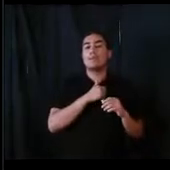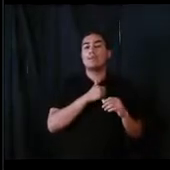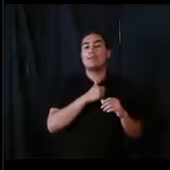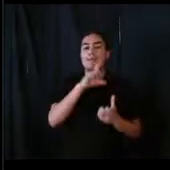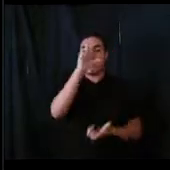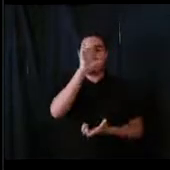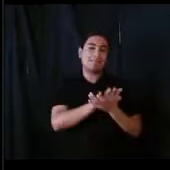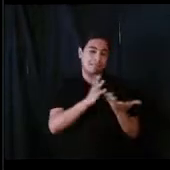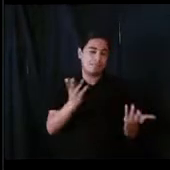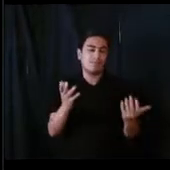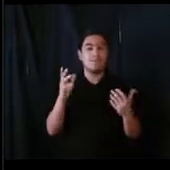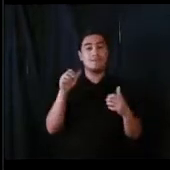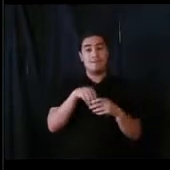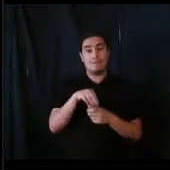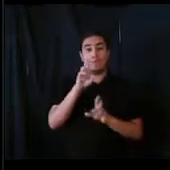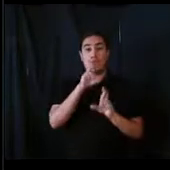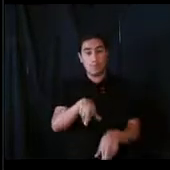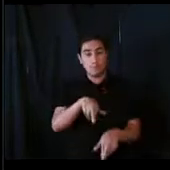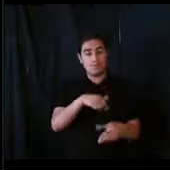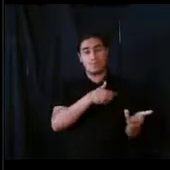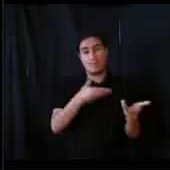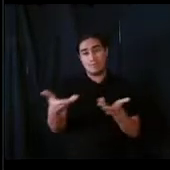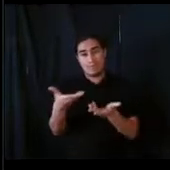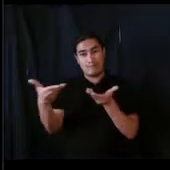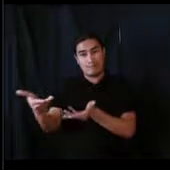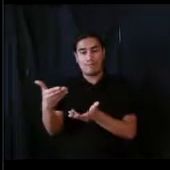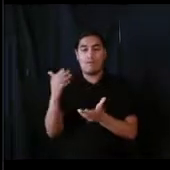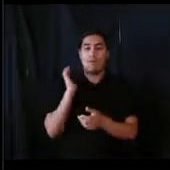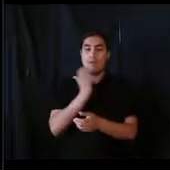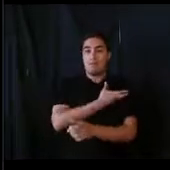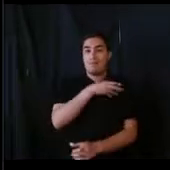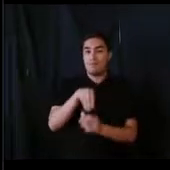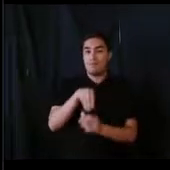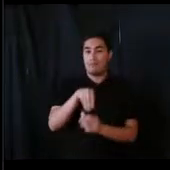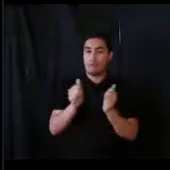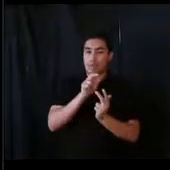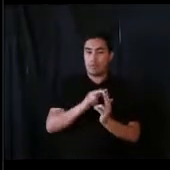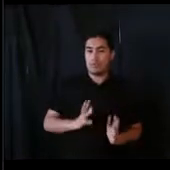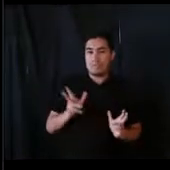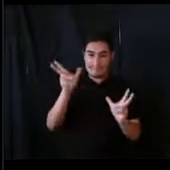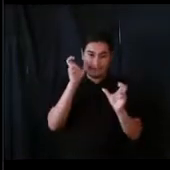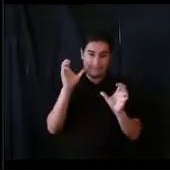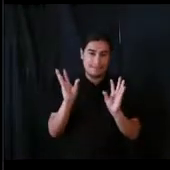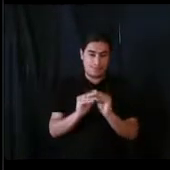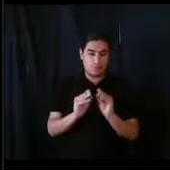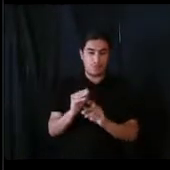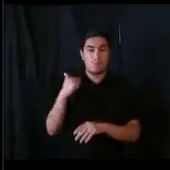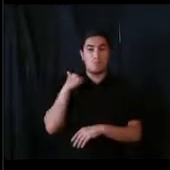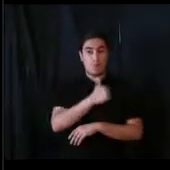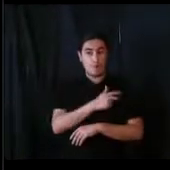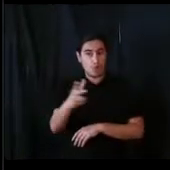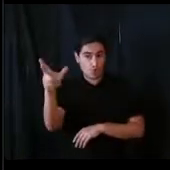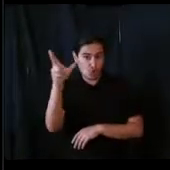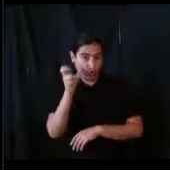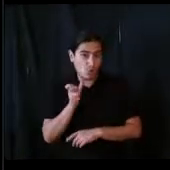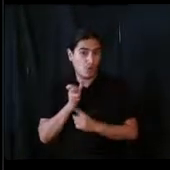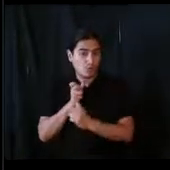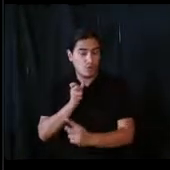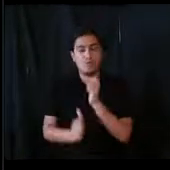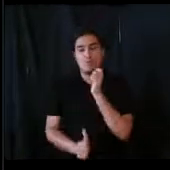sessions how we can maybe review and bring those of us who sat in what we heard and to make sure just most